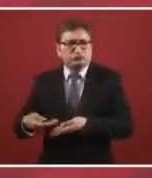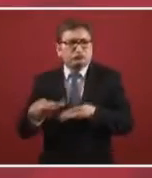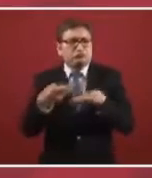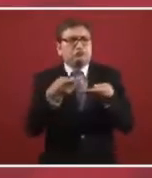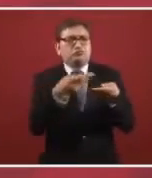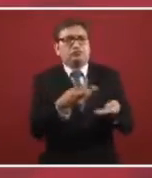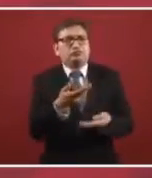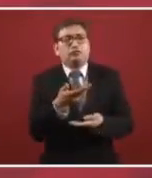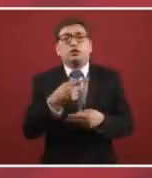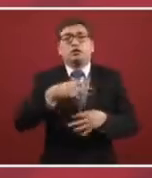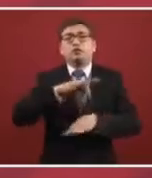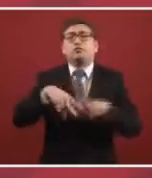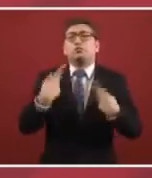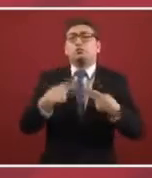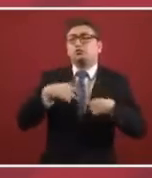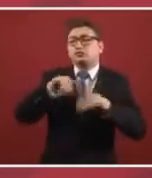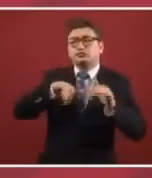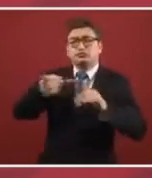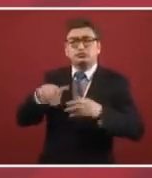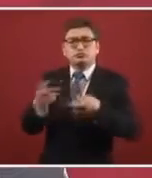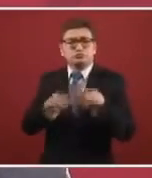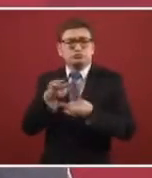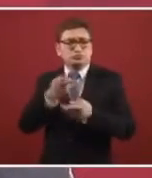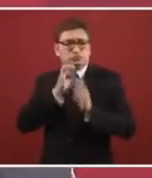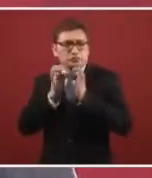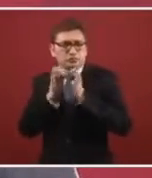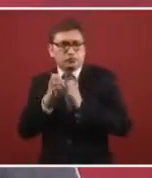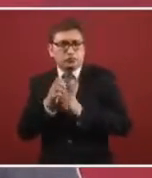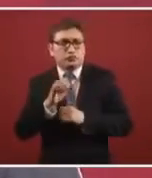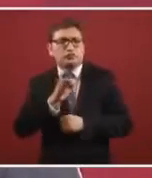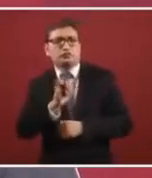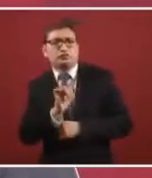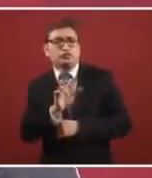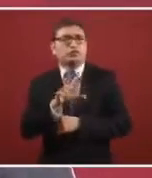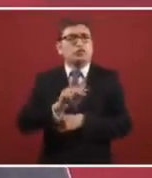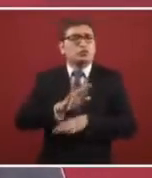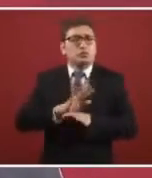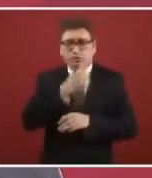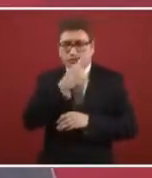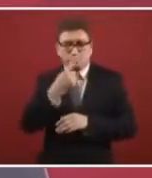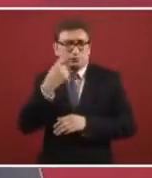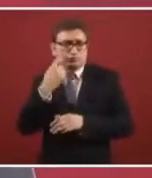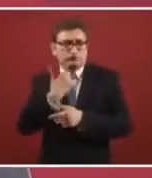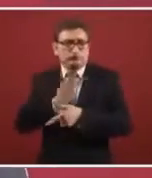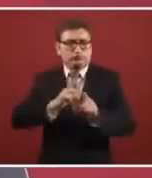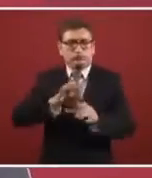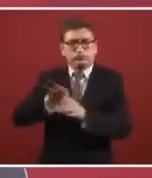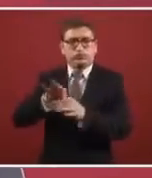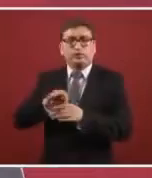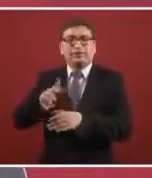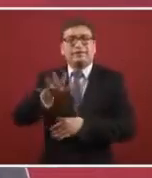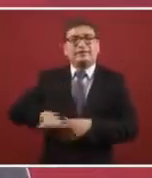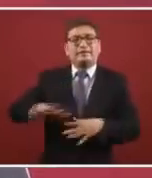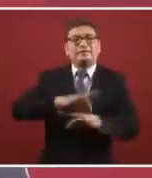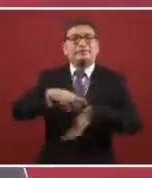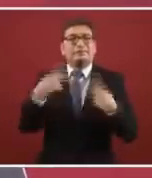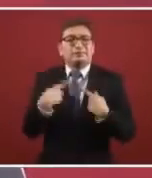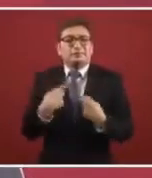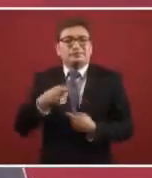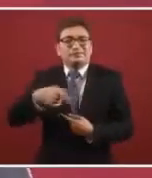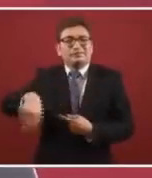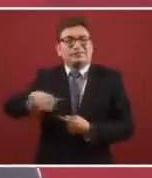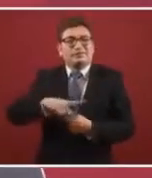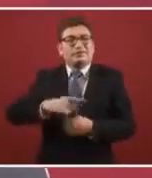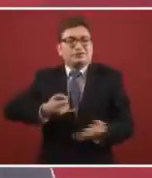a preguntarle al pueblo. and then you ask the people. En la democracia el pueblo In democracy, the manda, el people pueblo decide. are rulers, the people